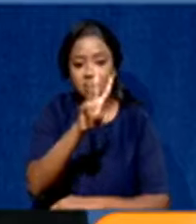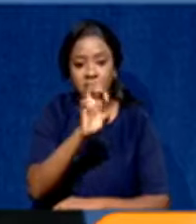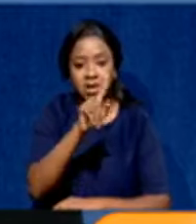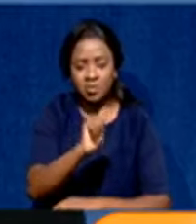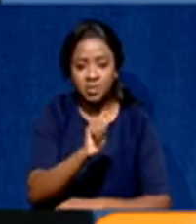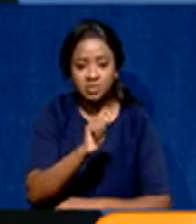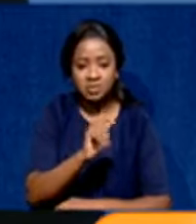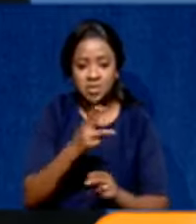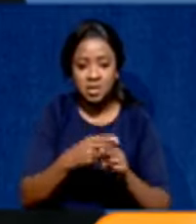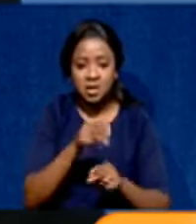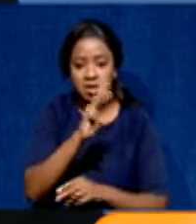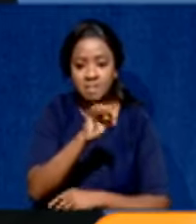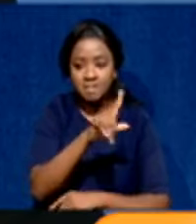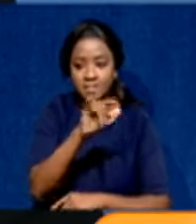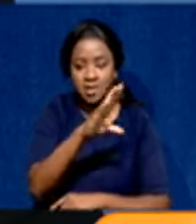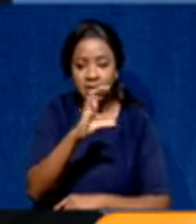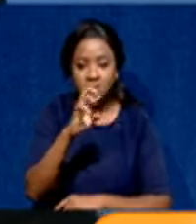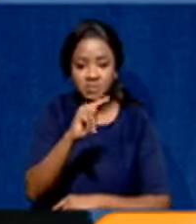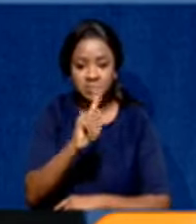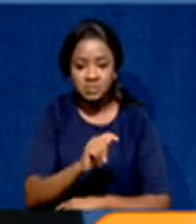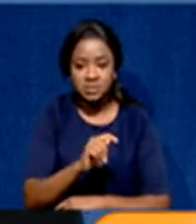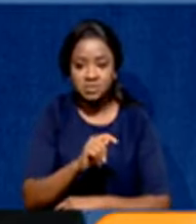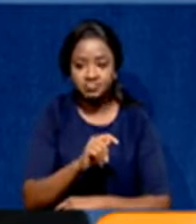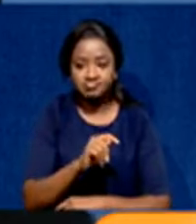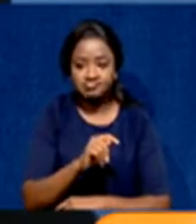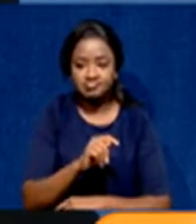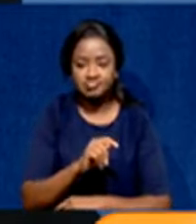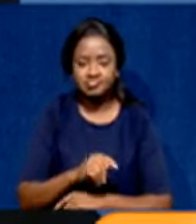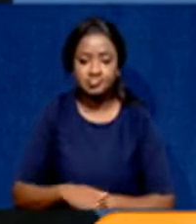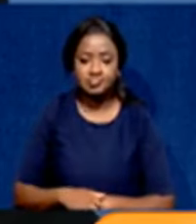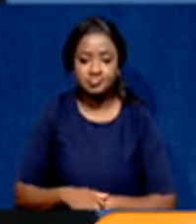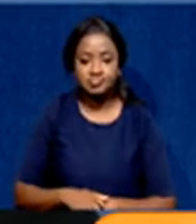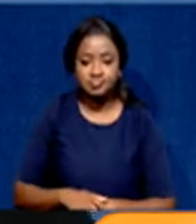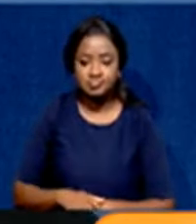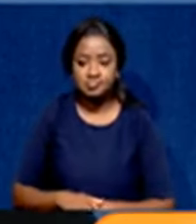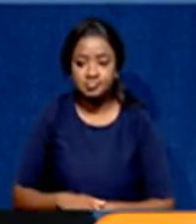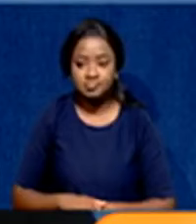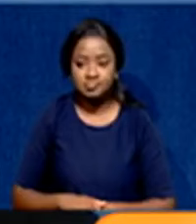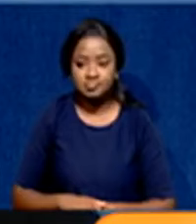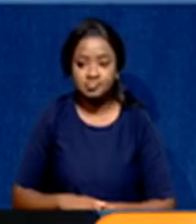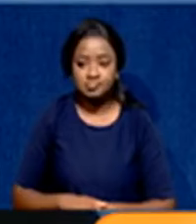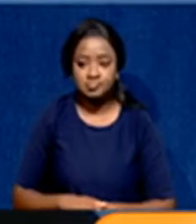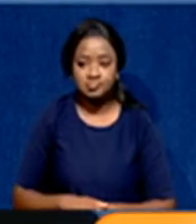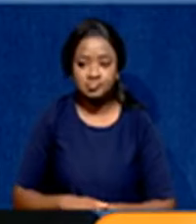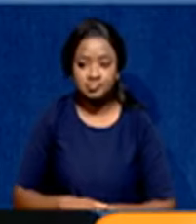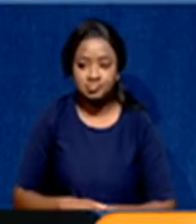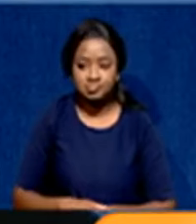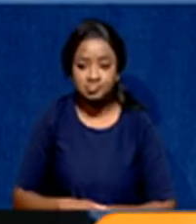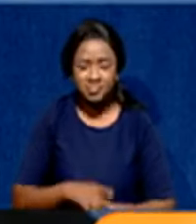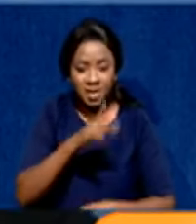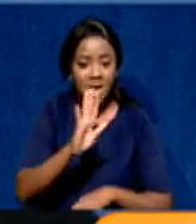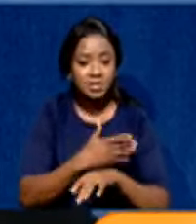she's called Millicent Chepkorir, aka Marakwe's daughter with a hustle, Mali